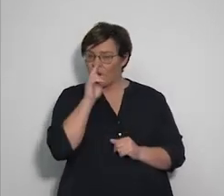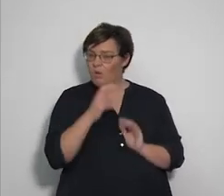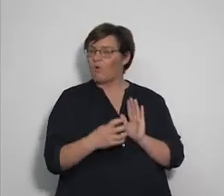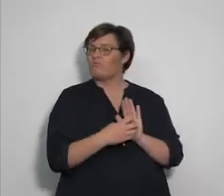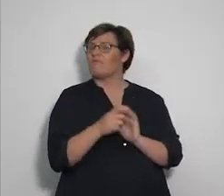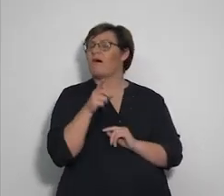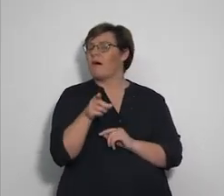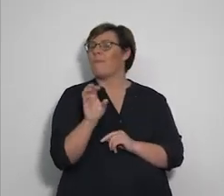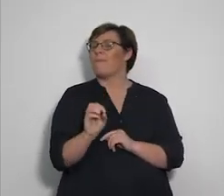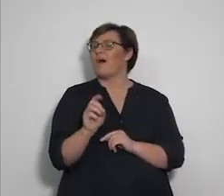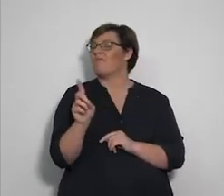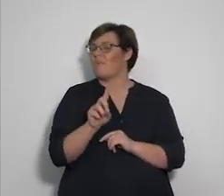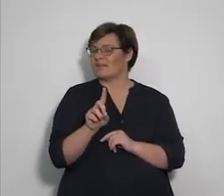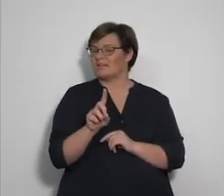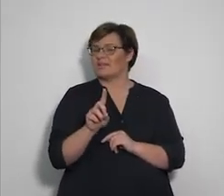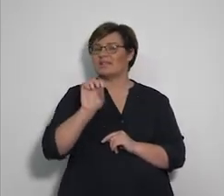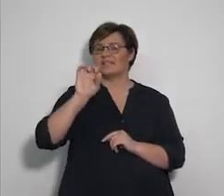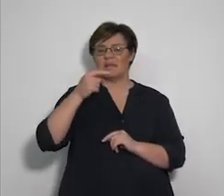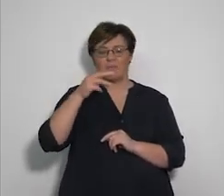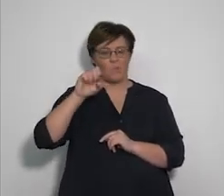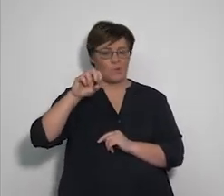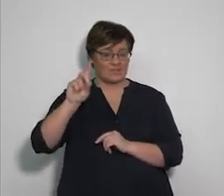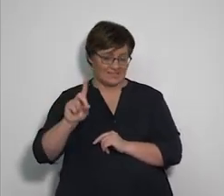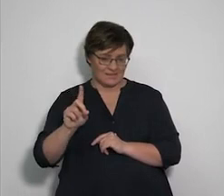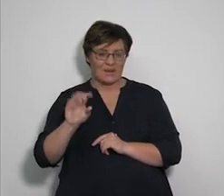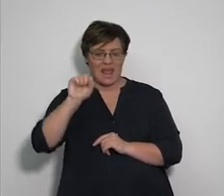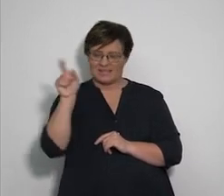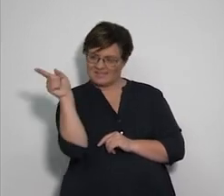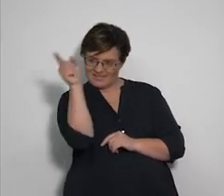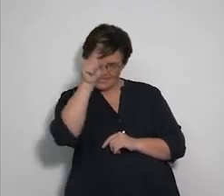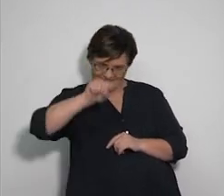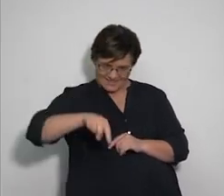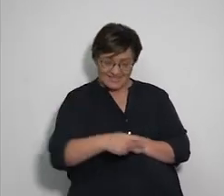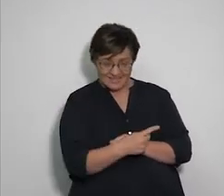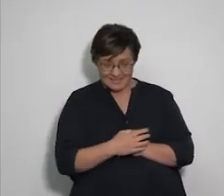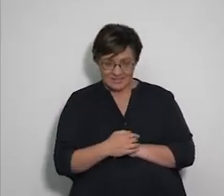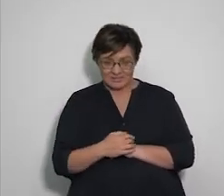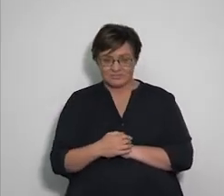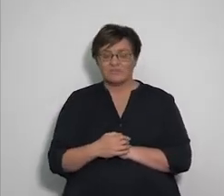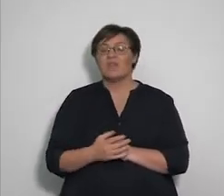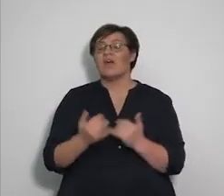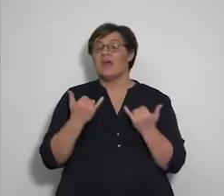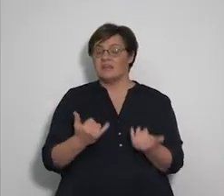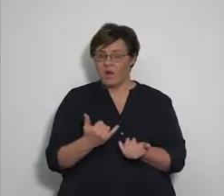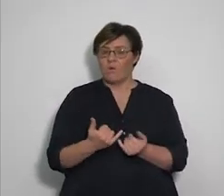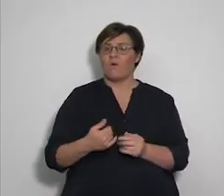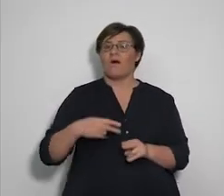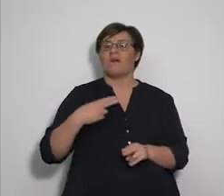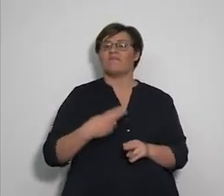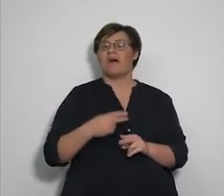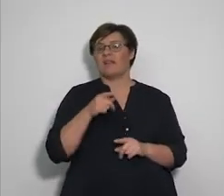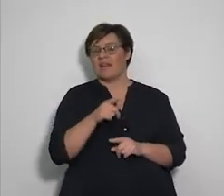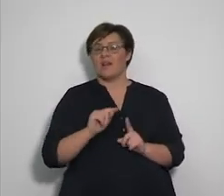at the graph, we have got a sigmoid graph. Let's now have